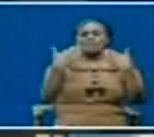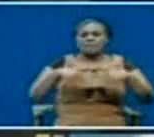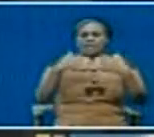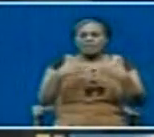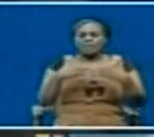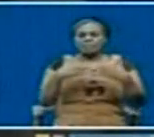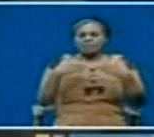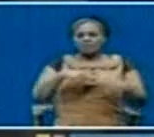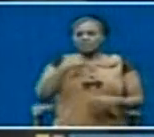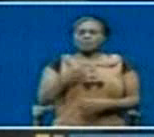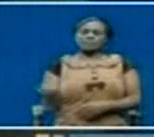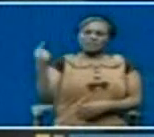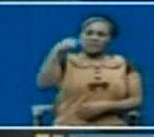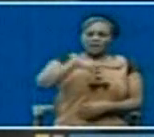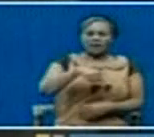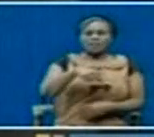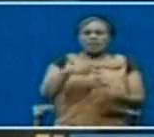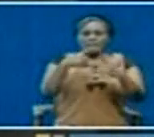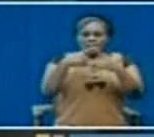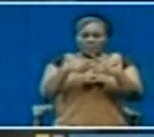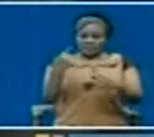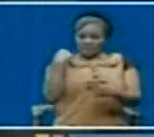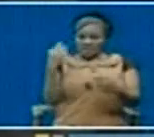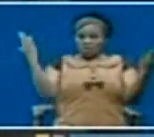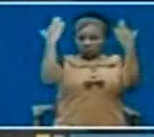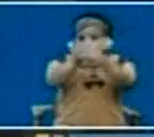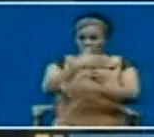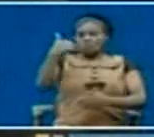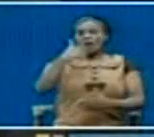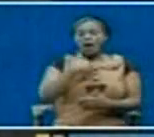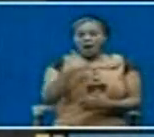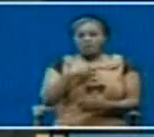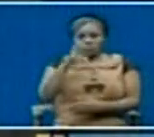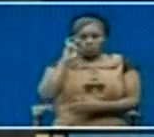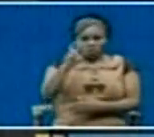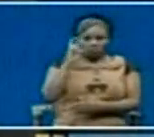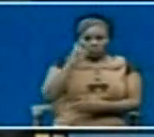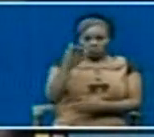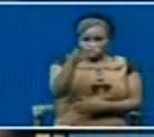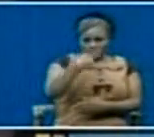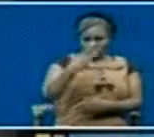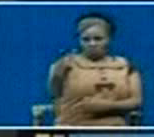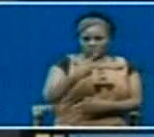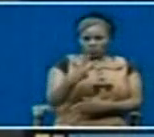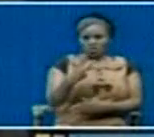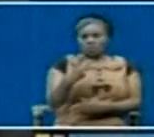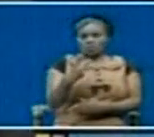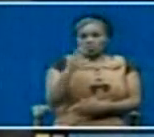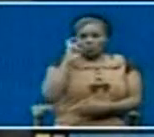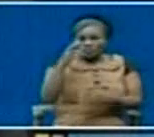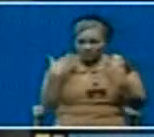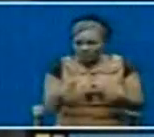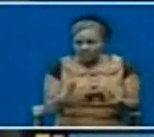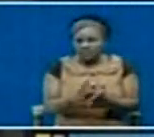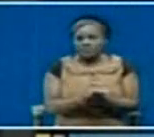have overcome insurmountable odds. But on last night's show, we had, well, if you watched it, Wilson, I'm sure you and Nancy did,